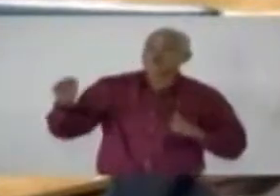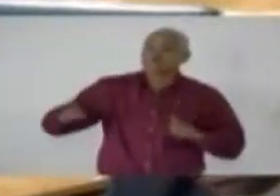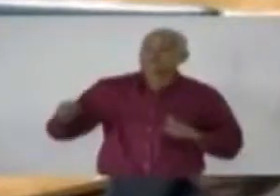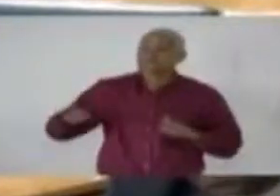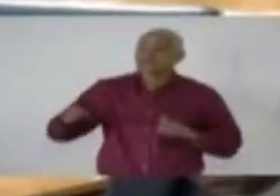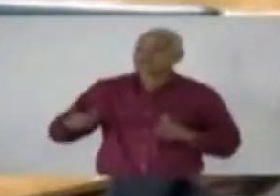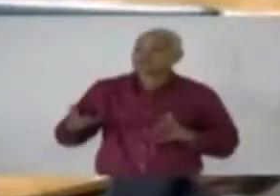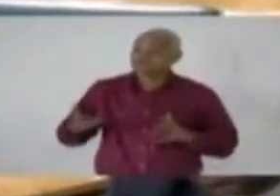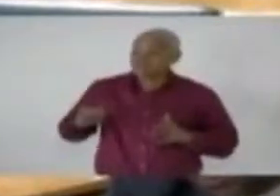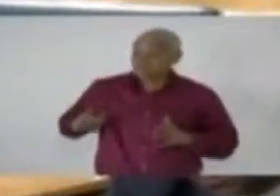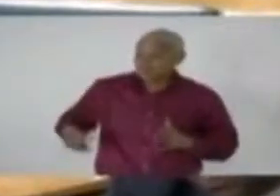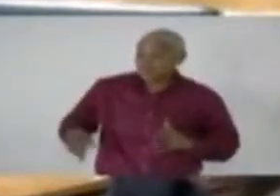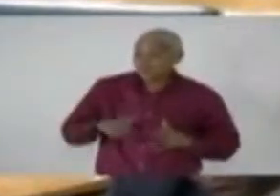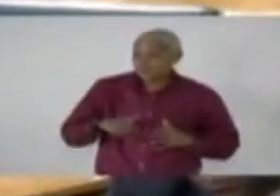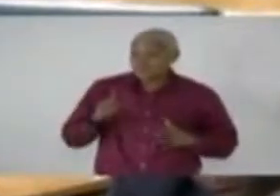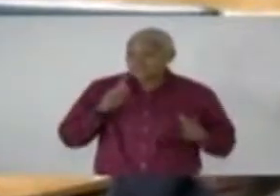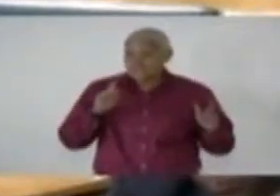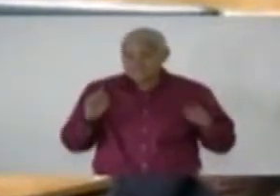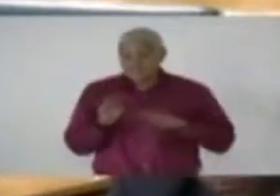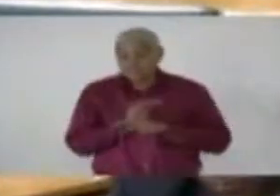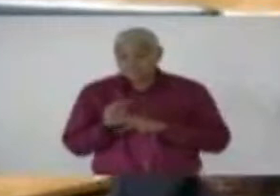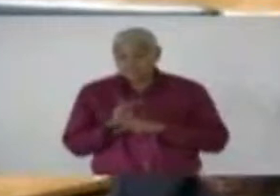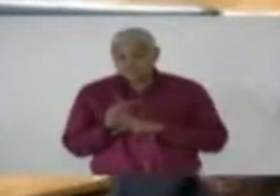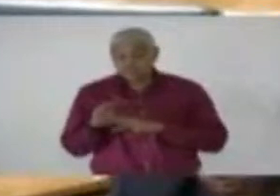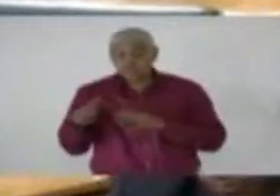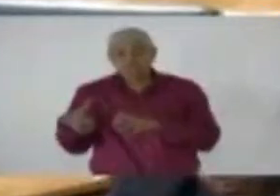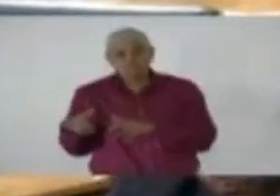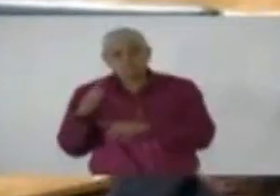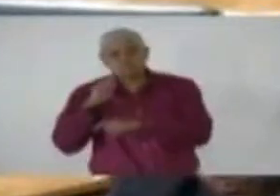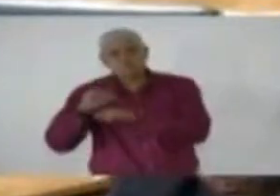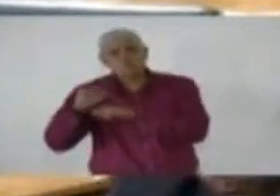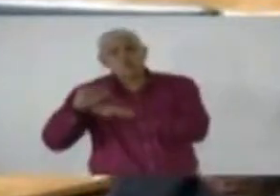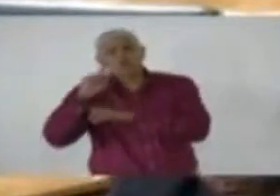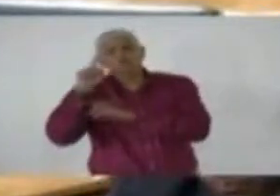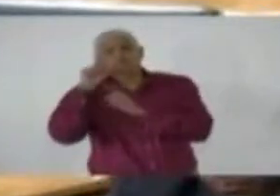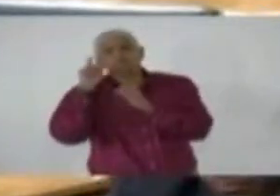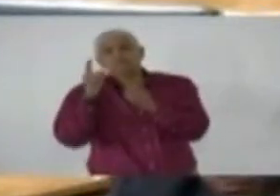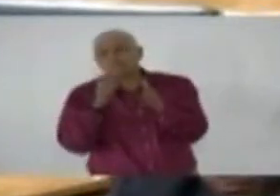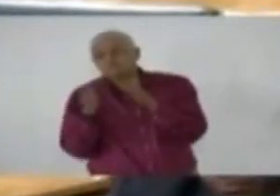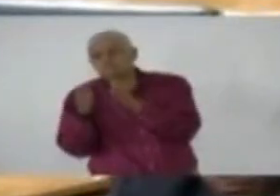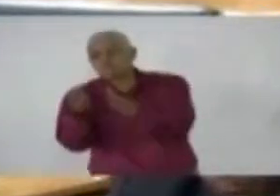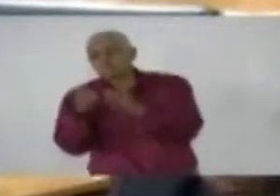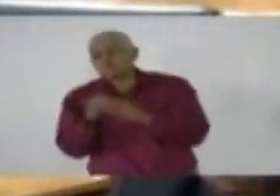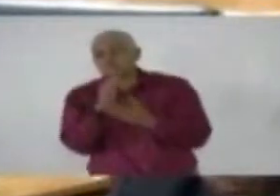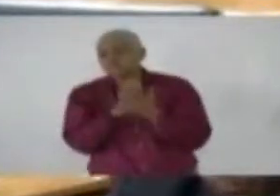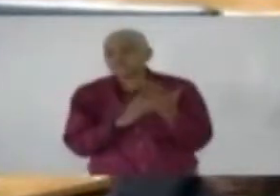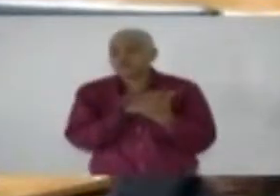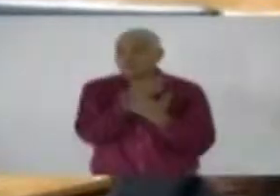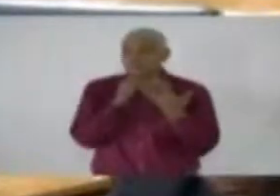please, we at the Ministry are working to redirect, in some